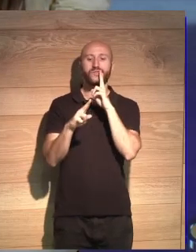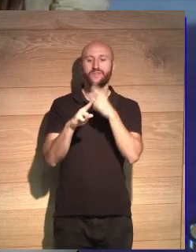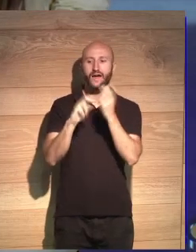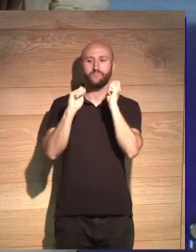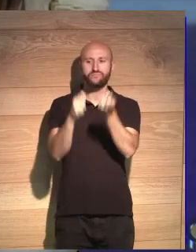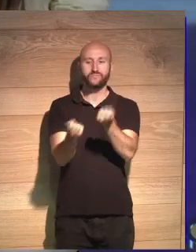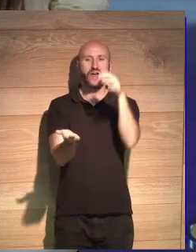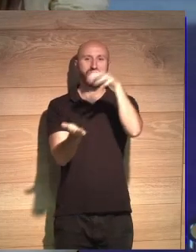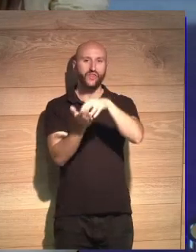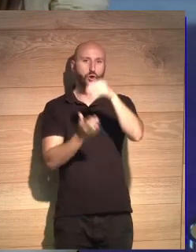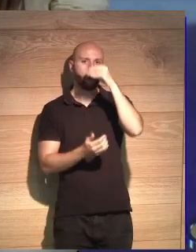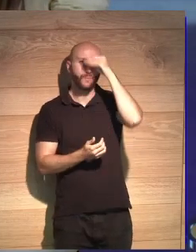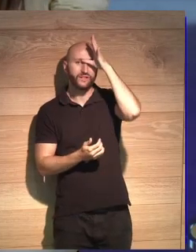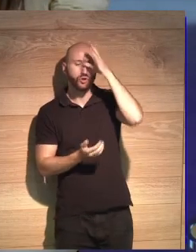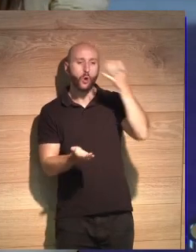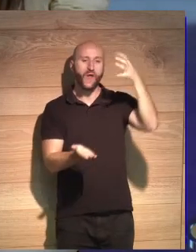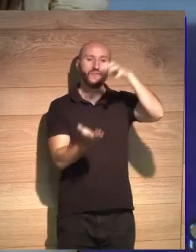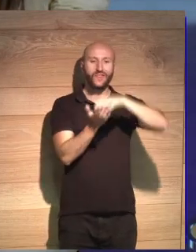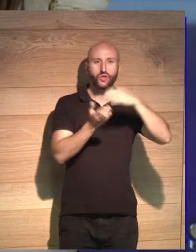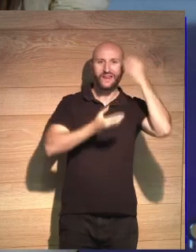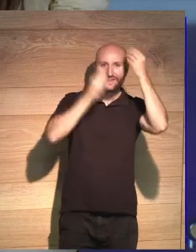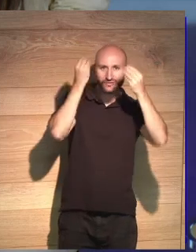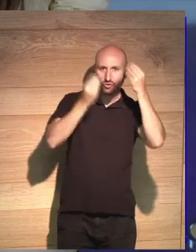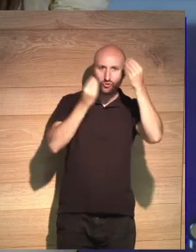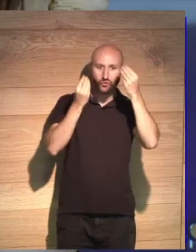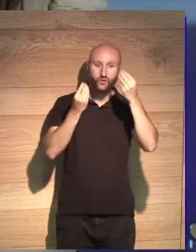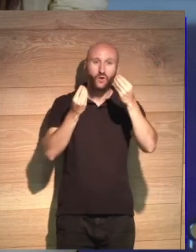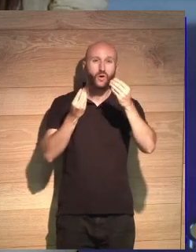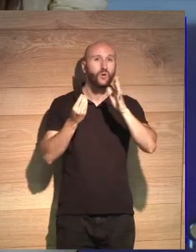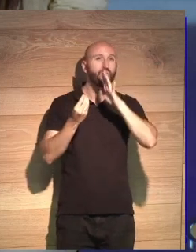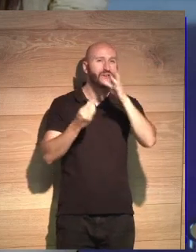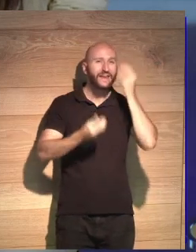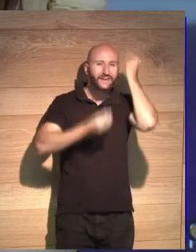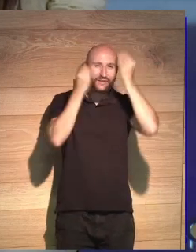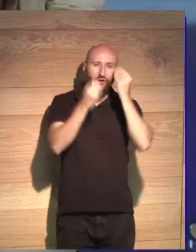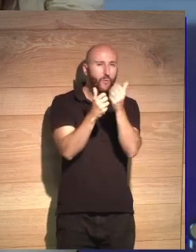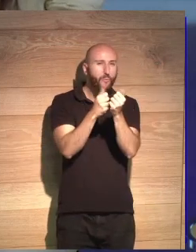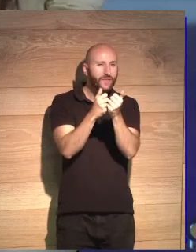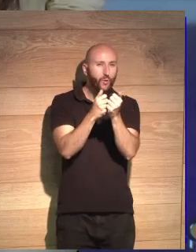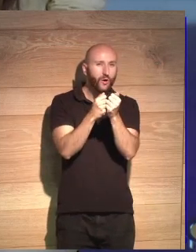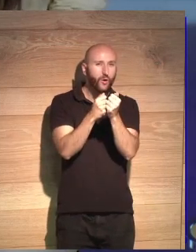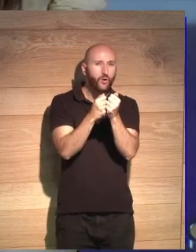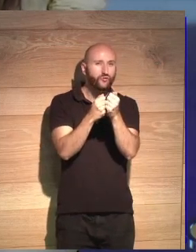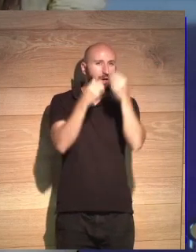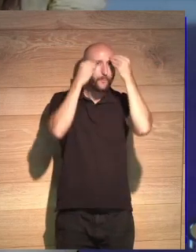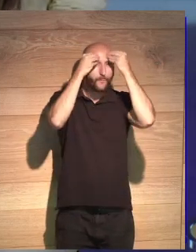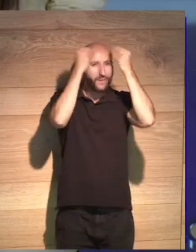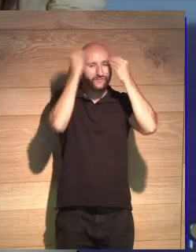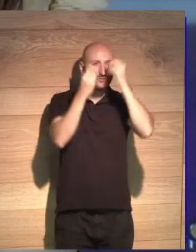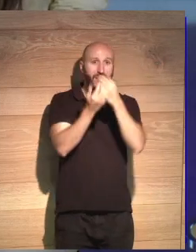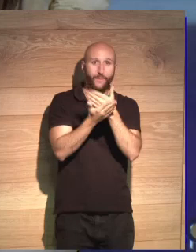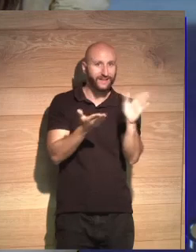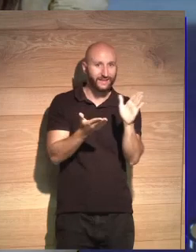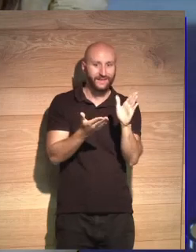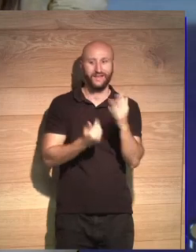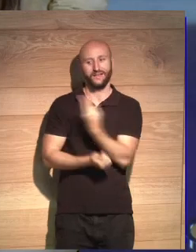it was a center for knowledge and reflection. So should the video games be outside